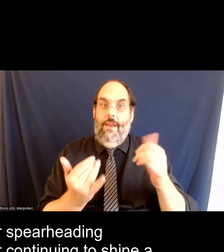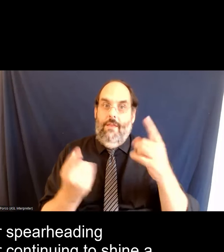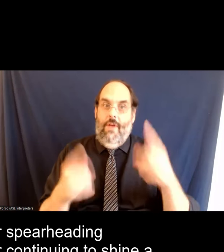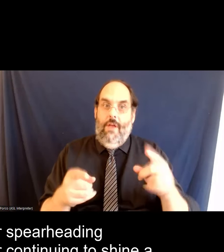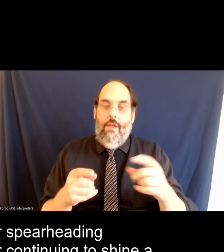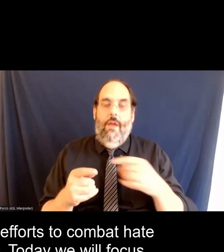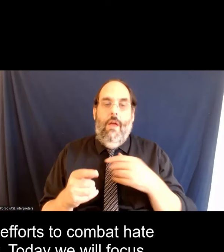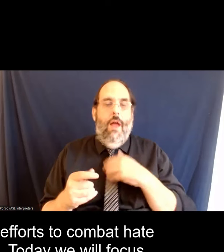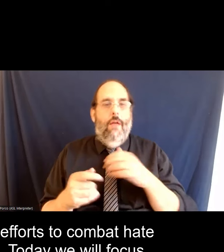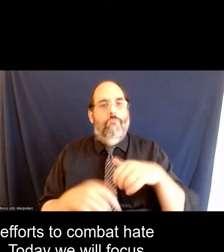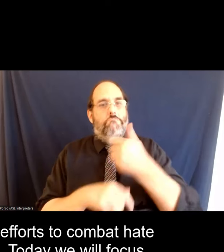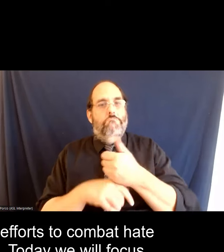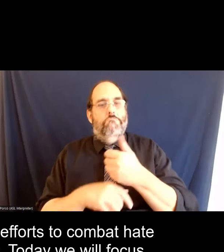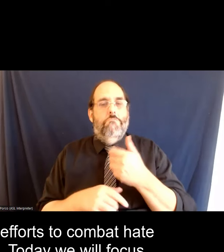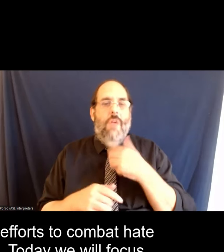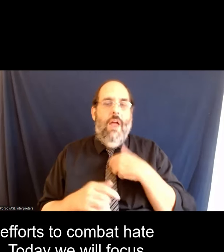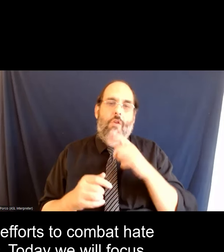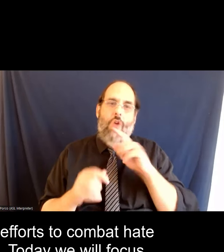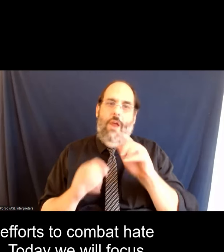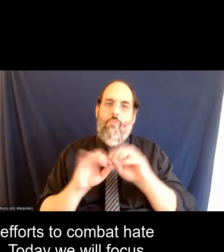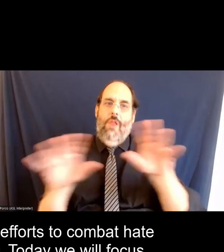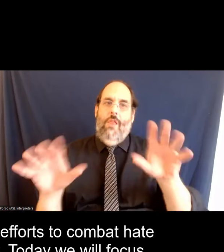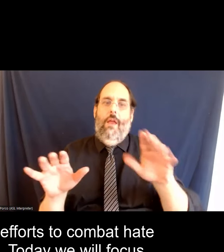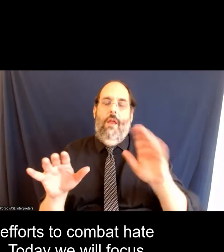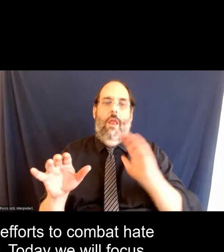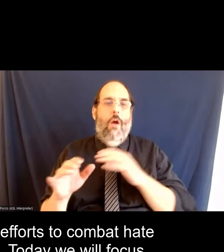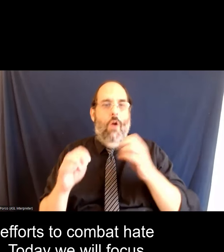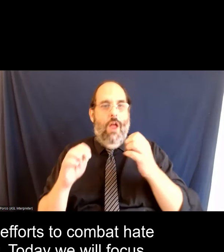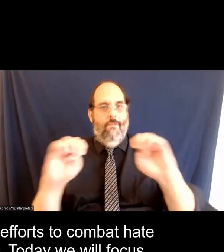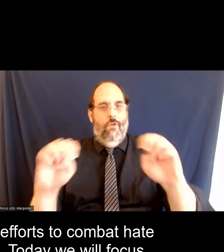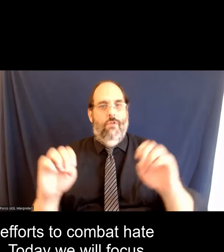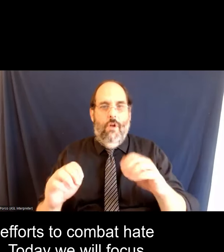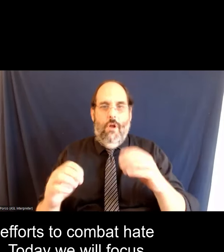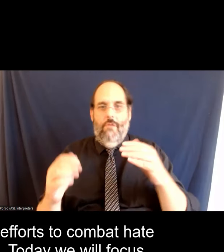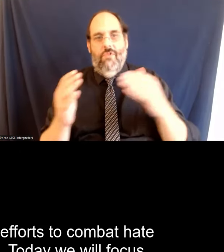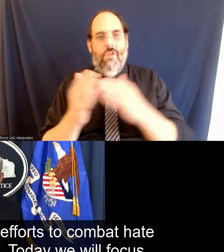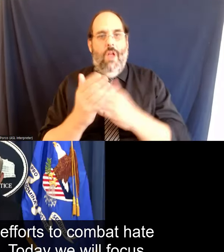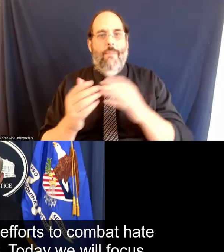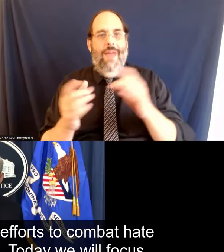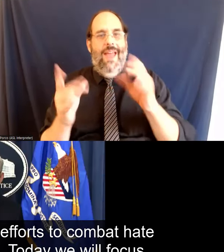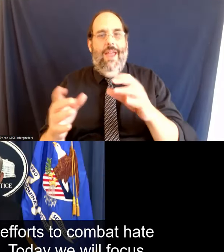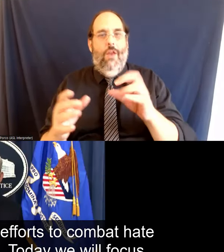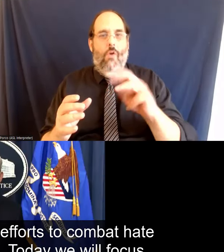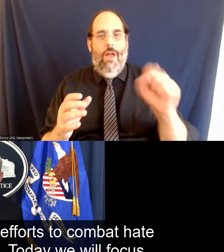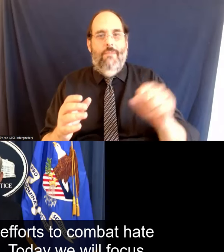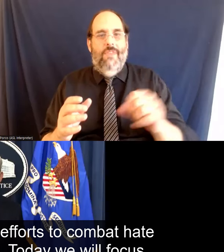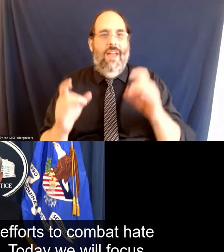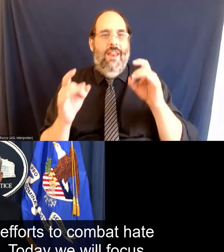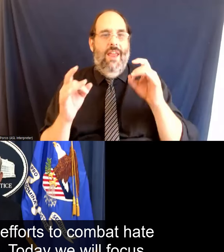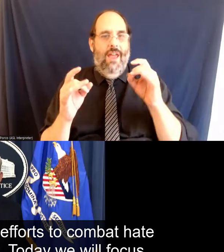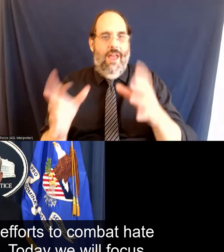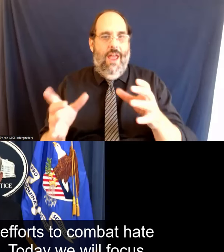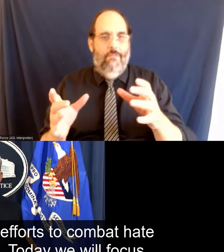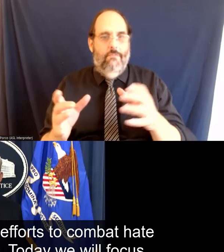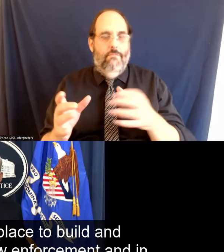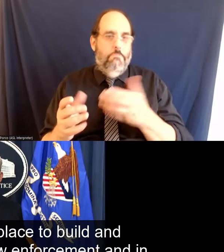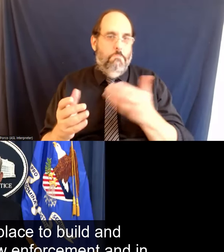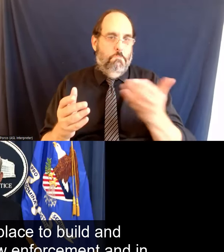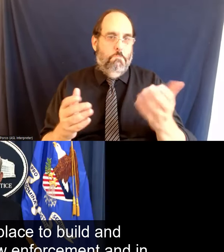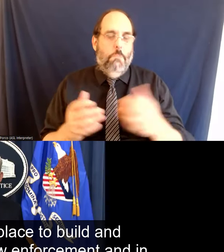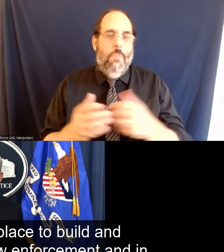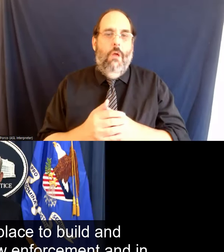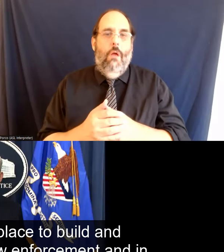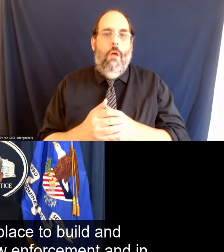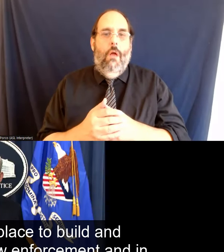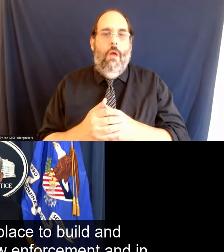continuing to shine a bright light on the department's efforts to combat hate crimes and hate incidents. Today, we will